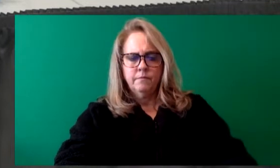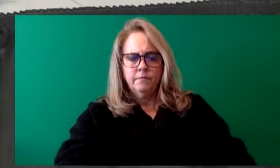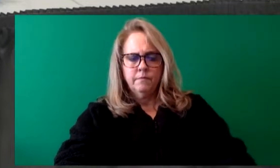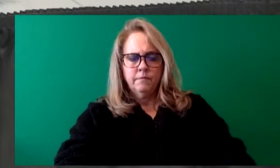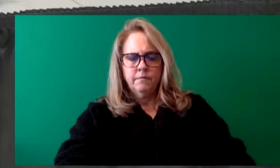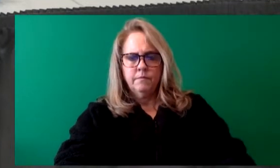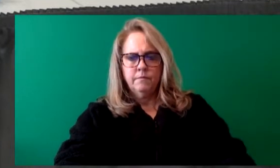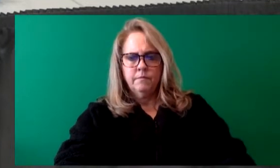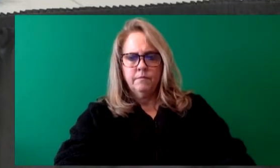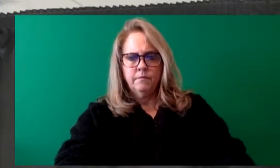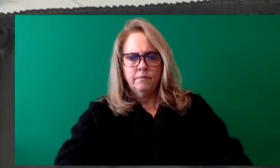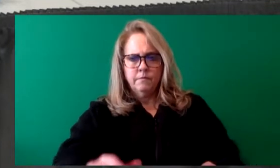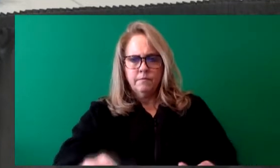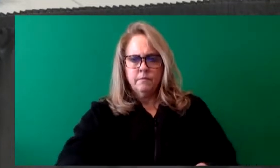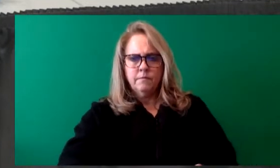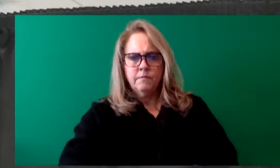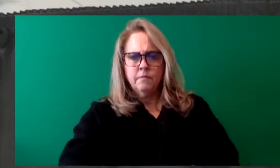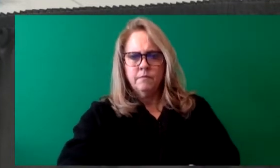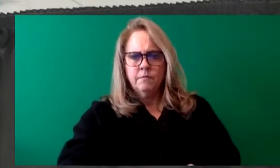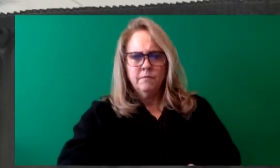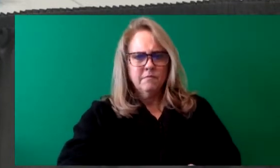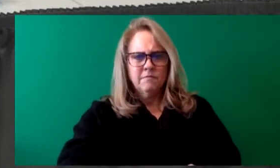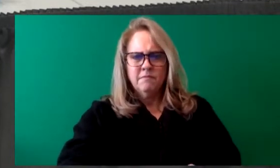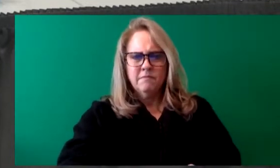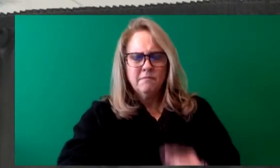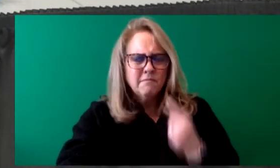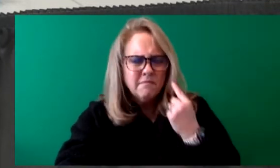Can anybody in the room hear me?